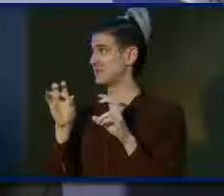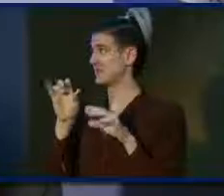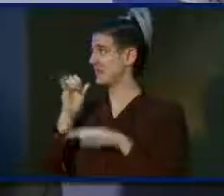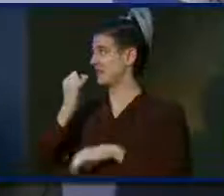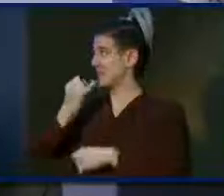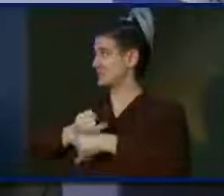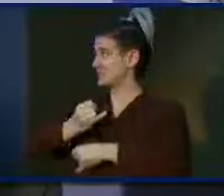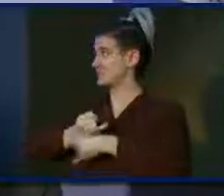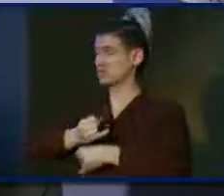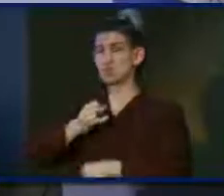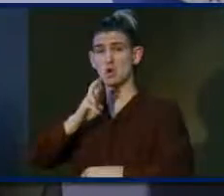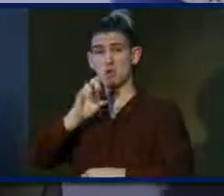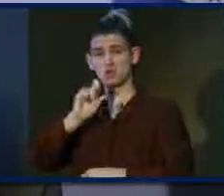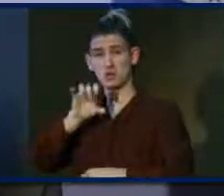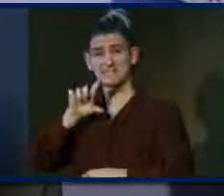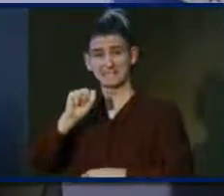Say